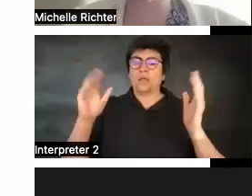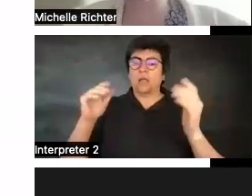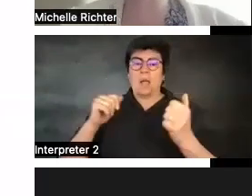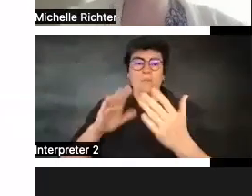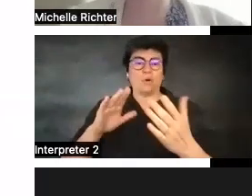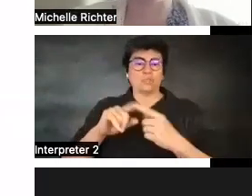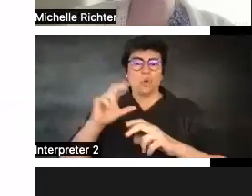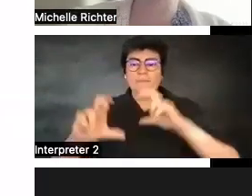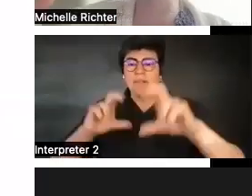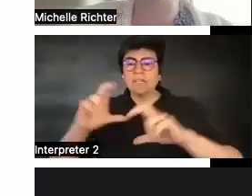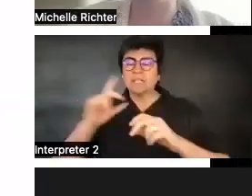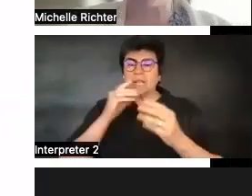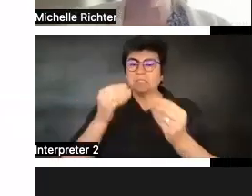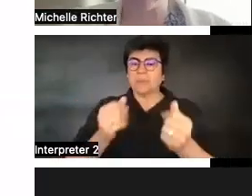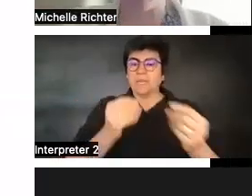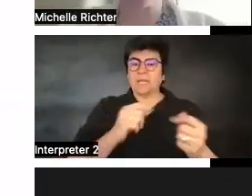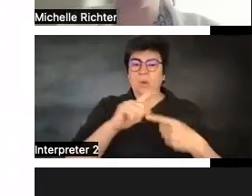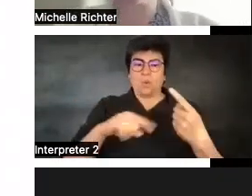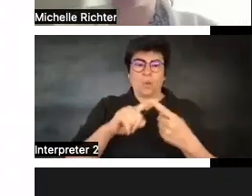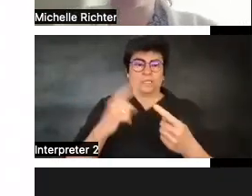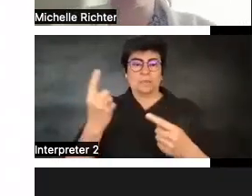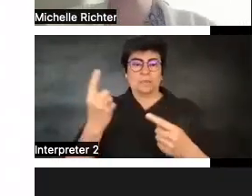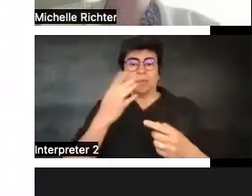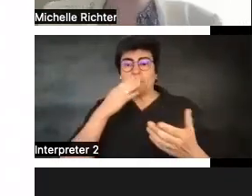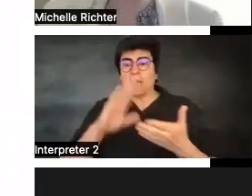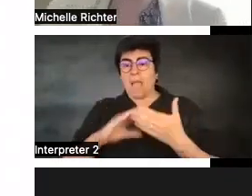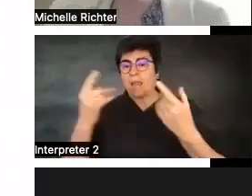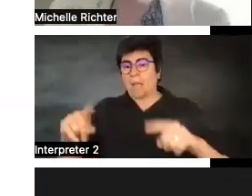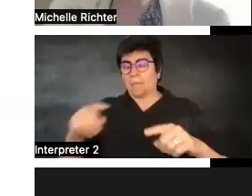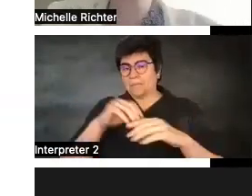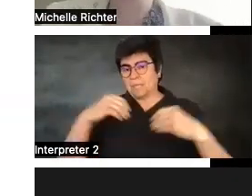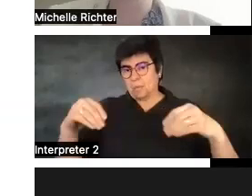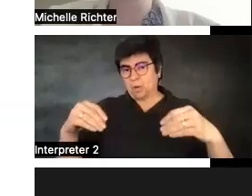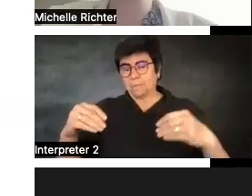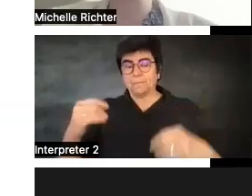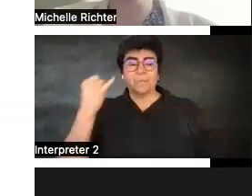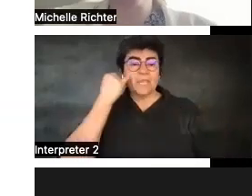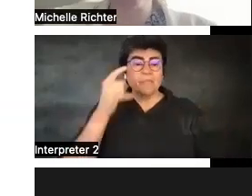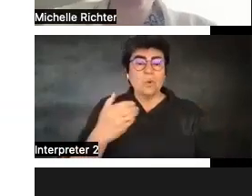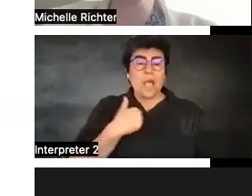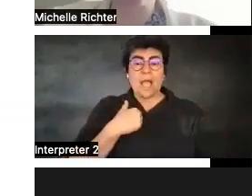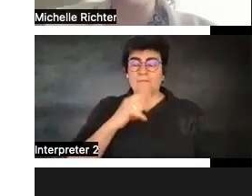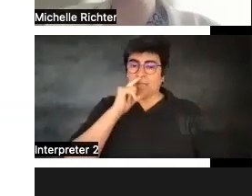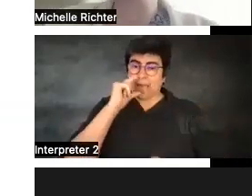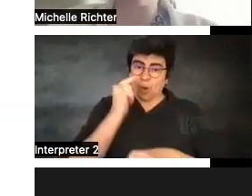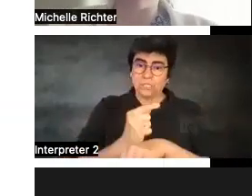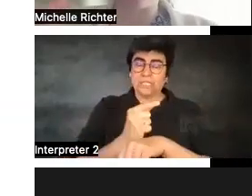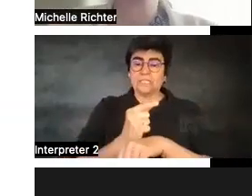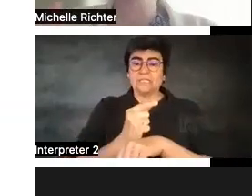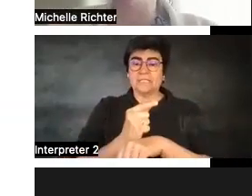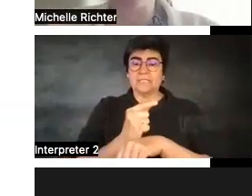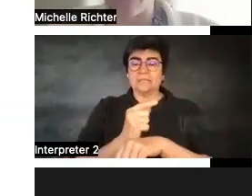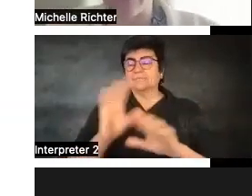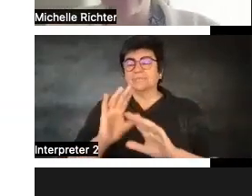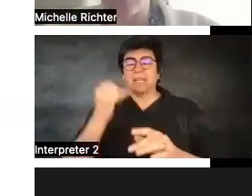and spending when something bad happens in the market. If you have guarantees, and if you have